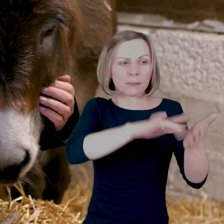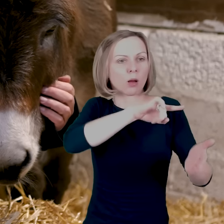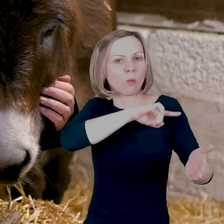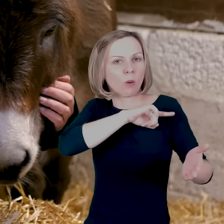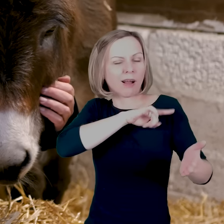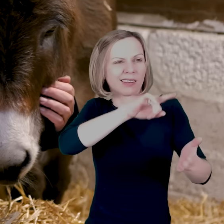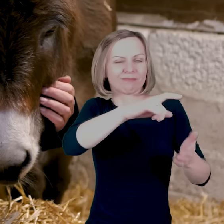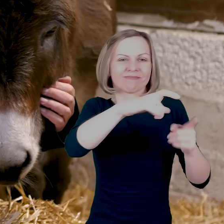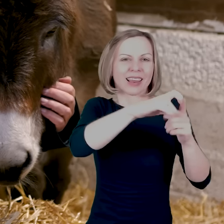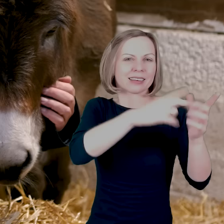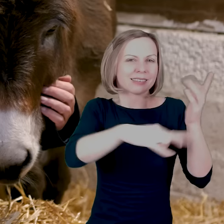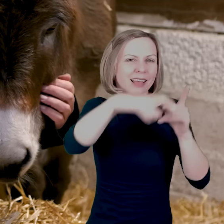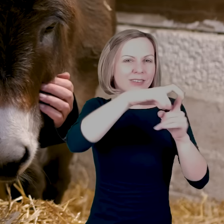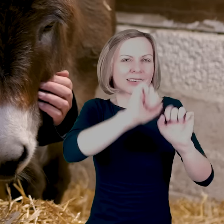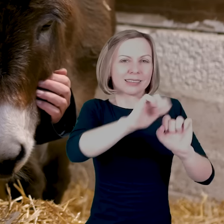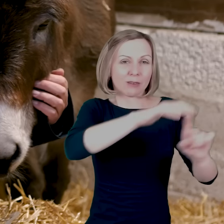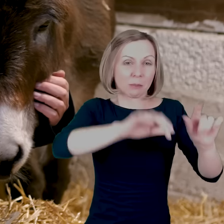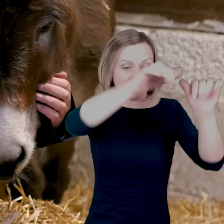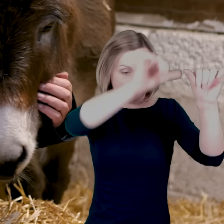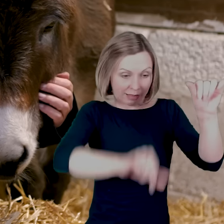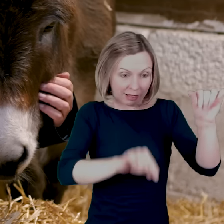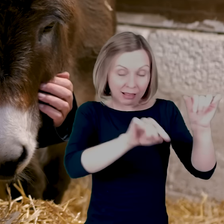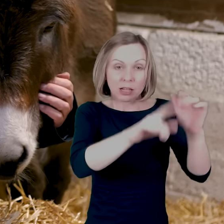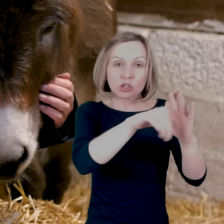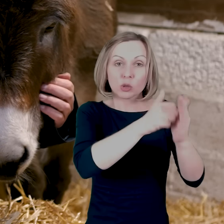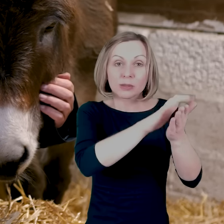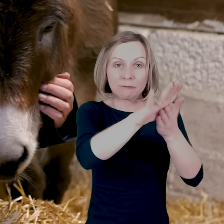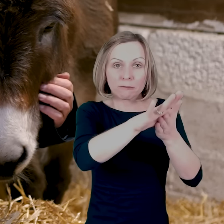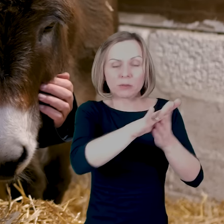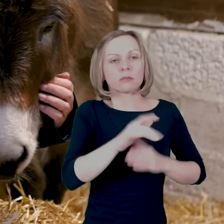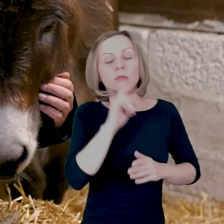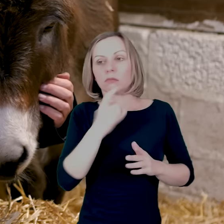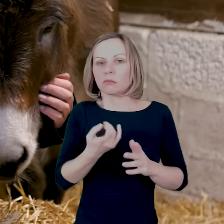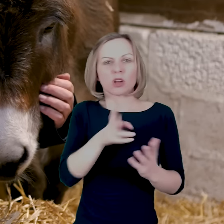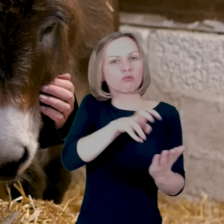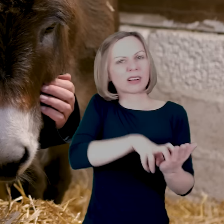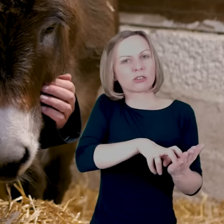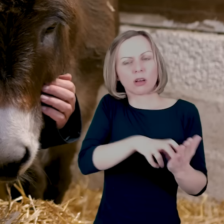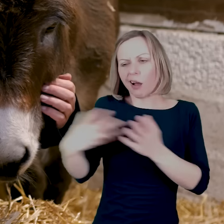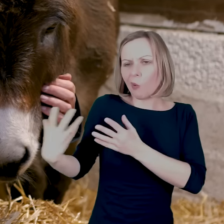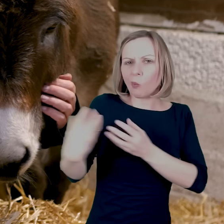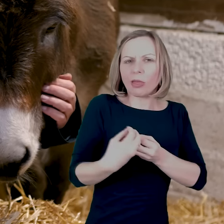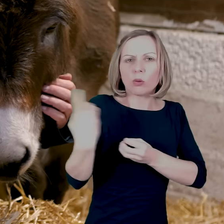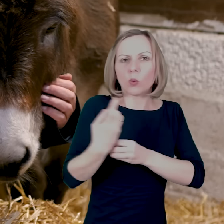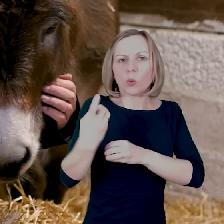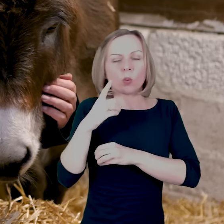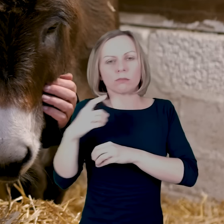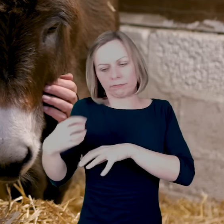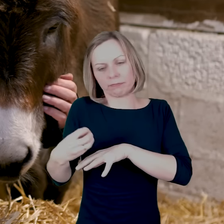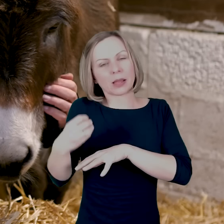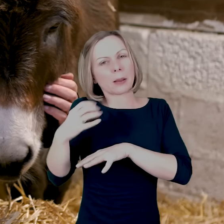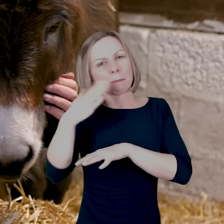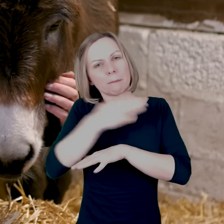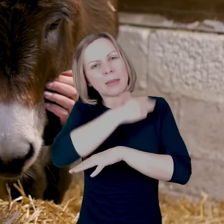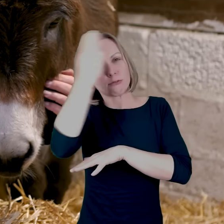from the house and family of David. He went to be registered with Mary, to whom he was engaged, and was expecting a